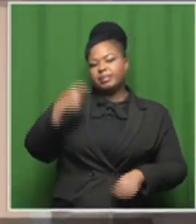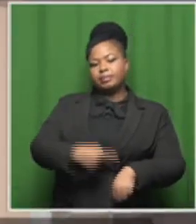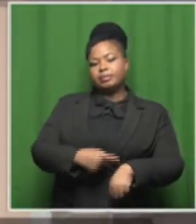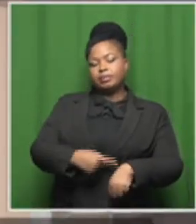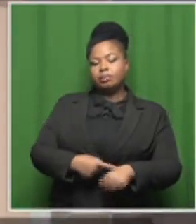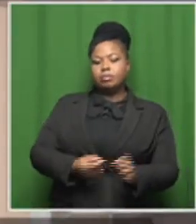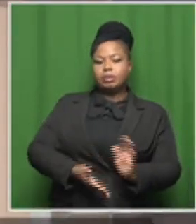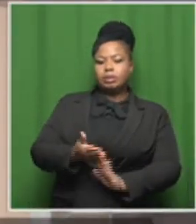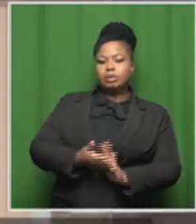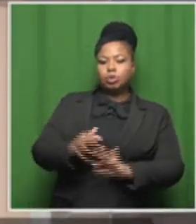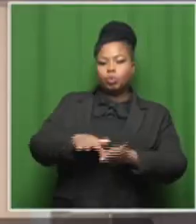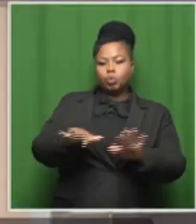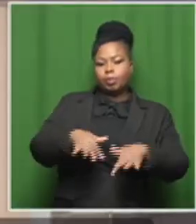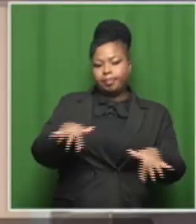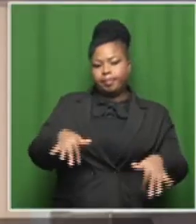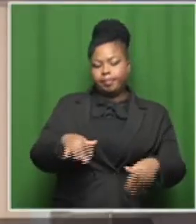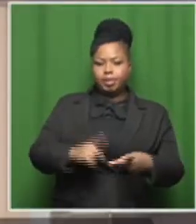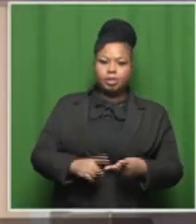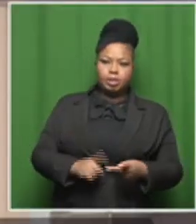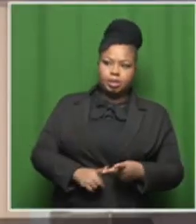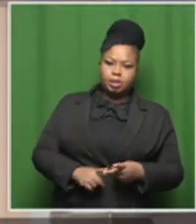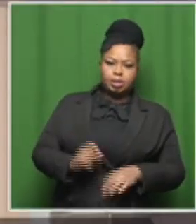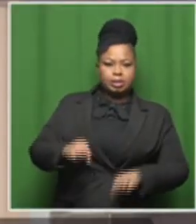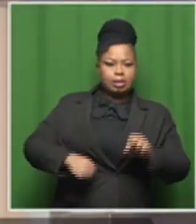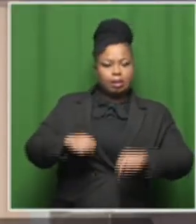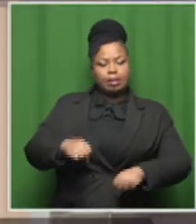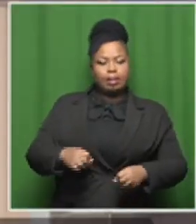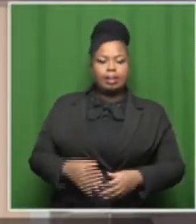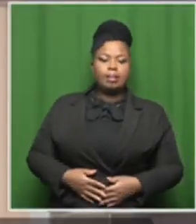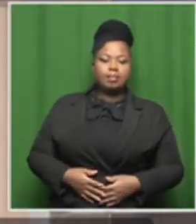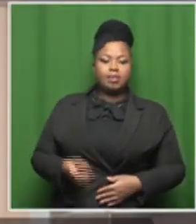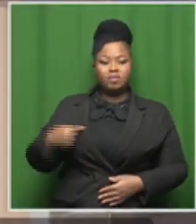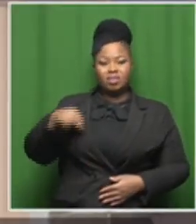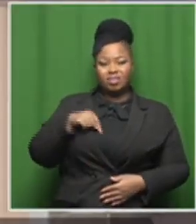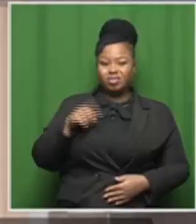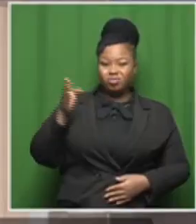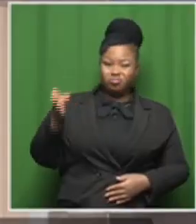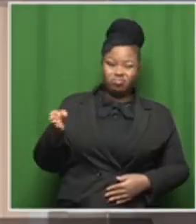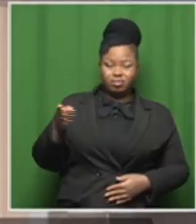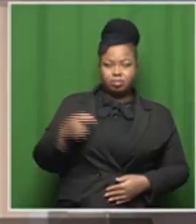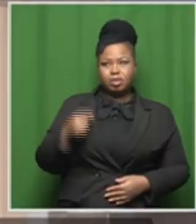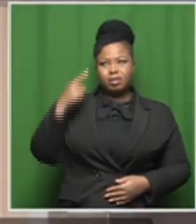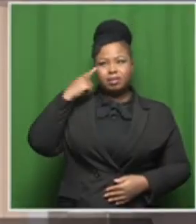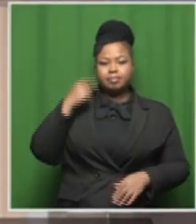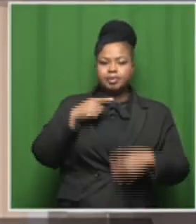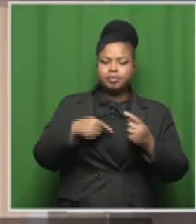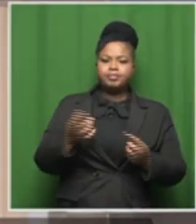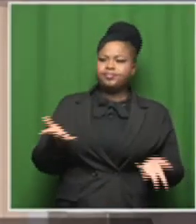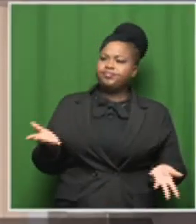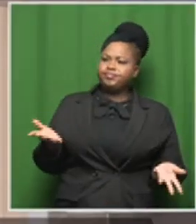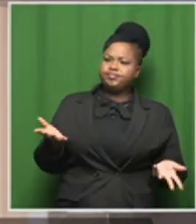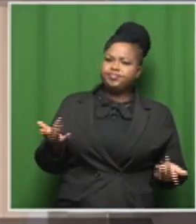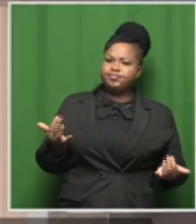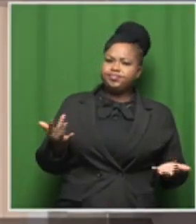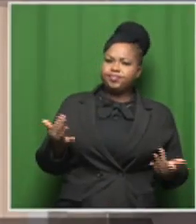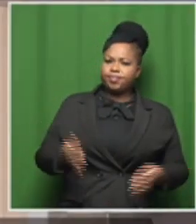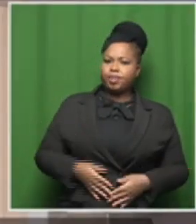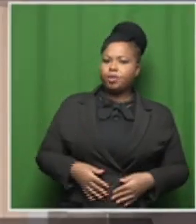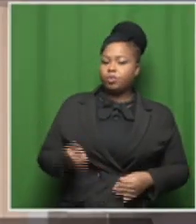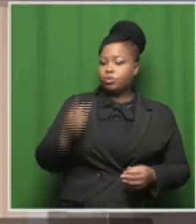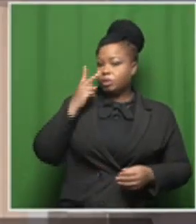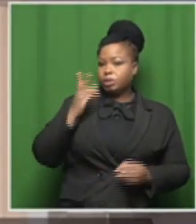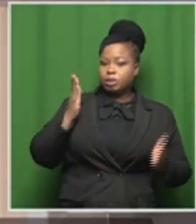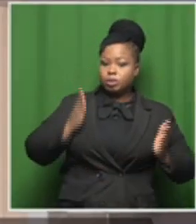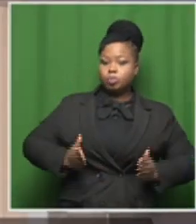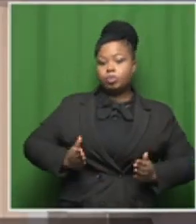pushing a swim in a certain time, cycle in a certain time. But I think for us going there, it was just about watching or seeing what our